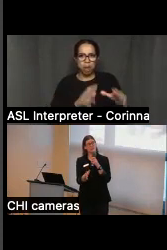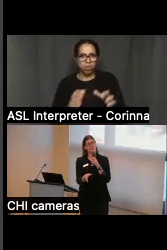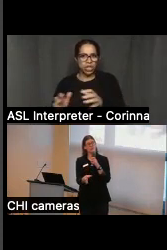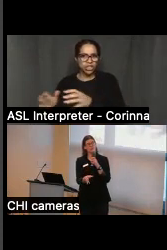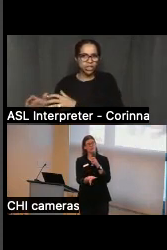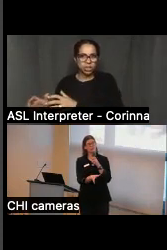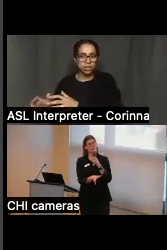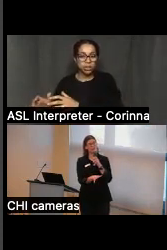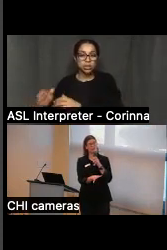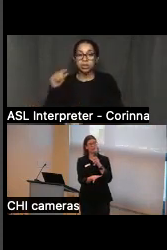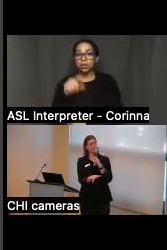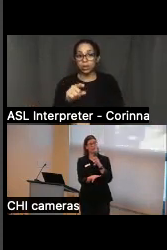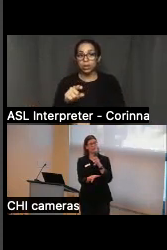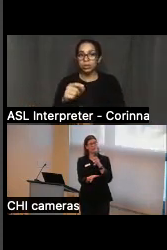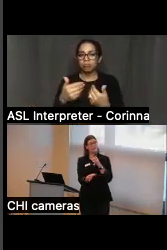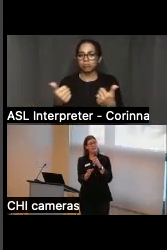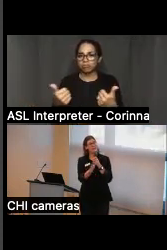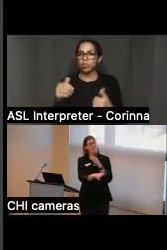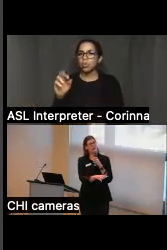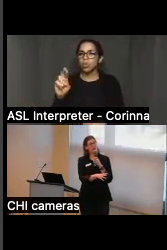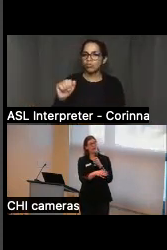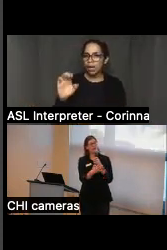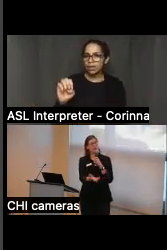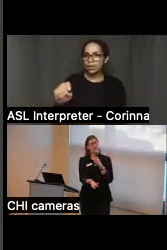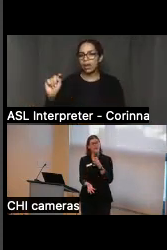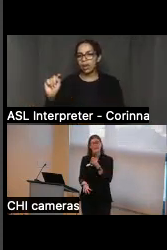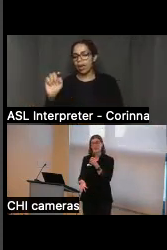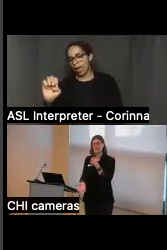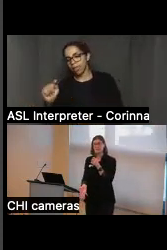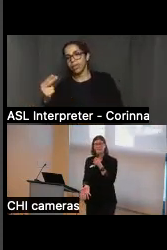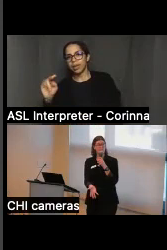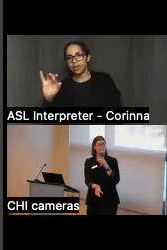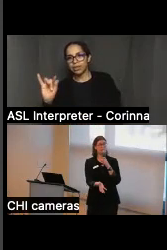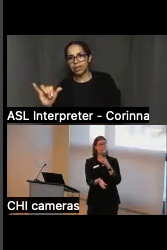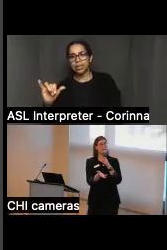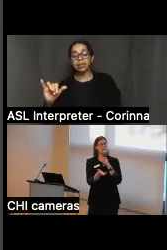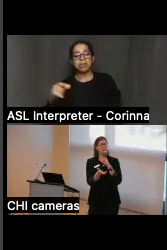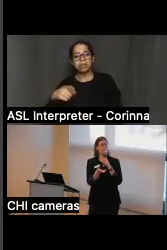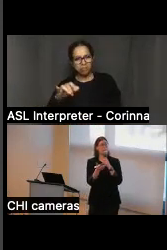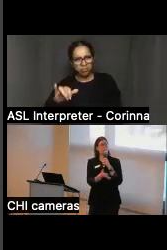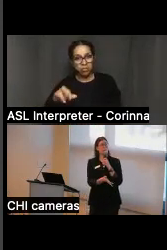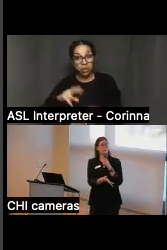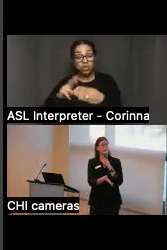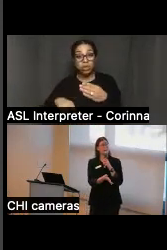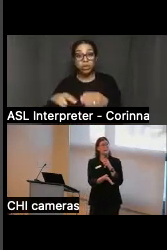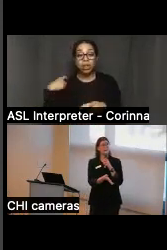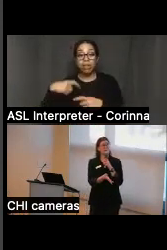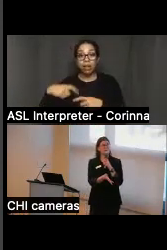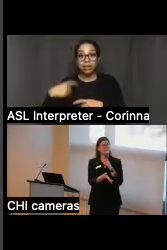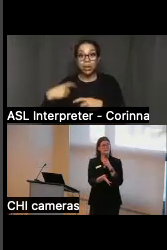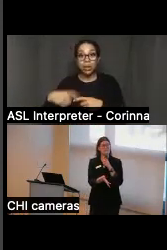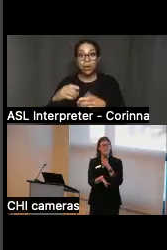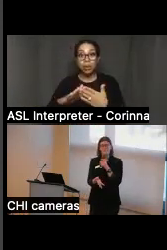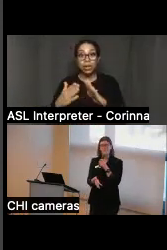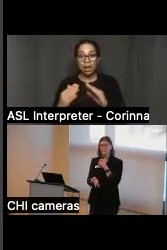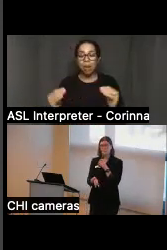these 2 metrics by race ethnicity. And we found that the Hispanic or Latino community are more likely to